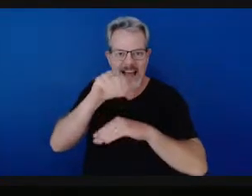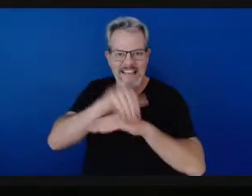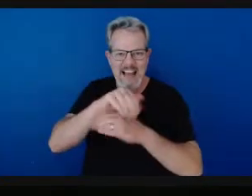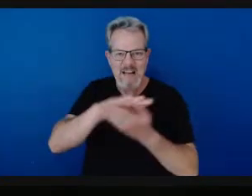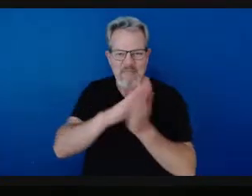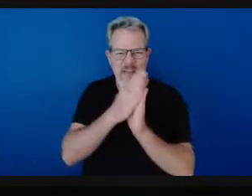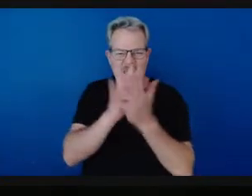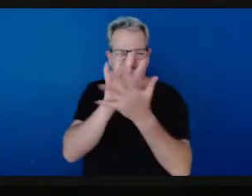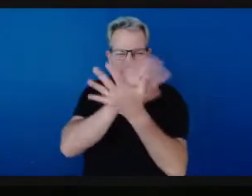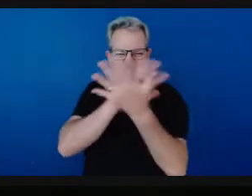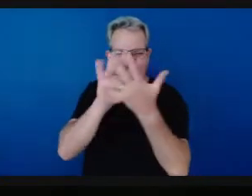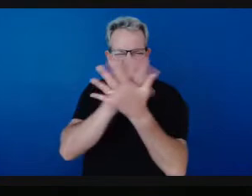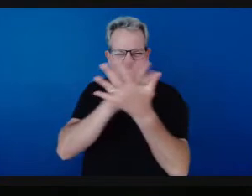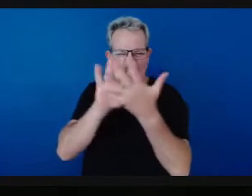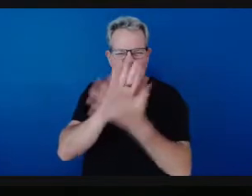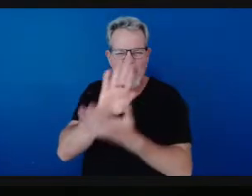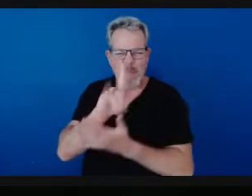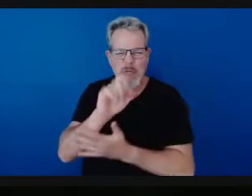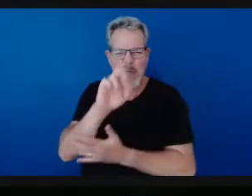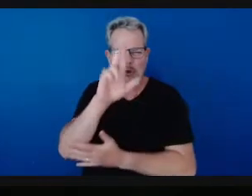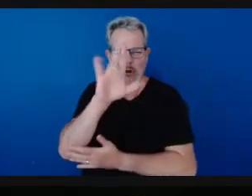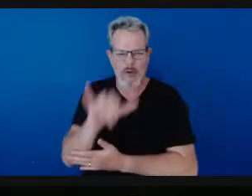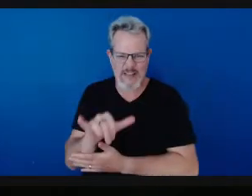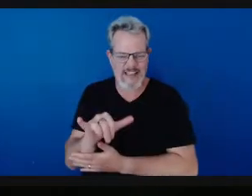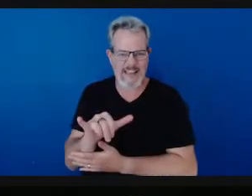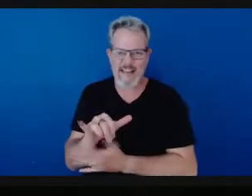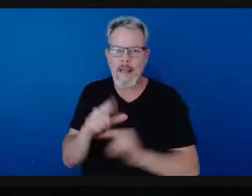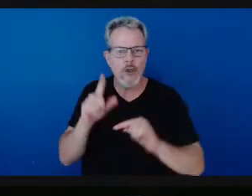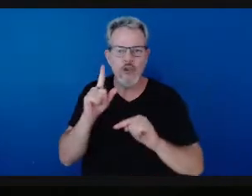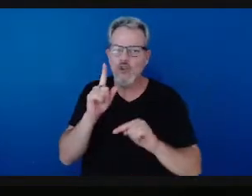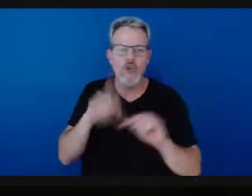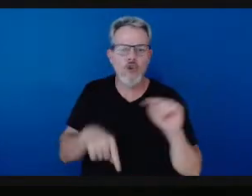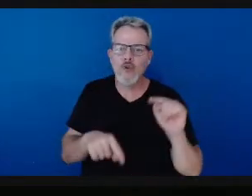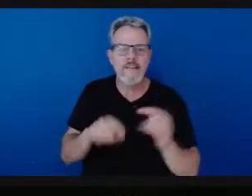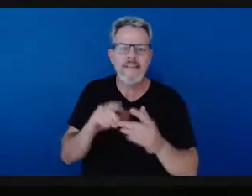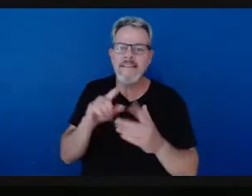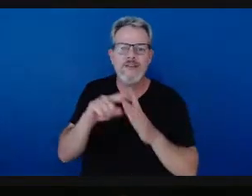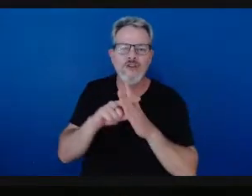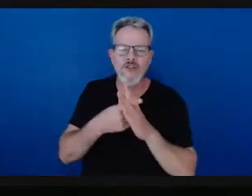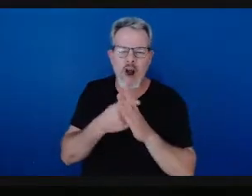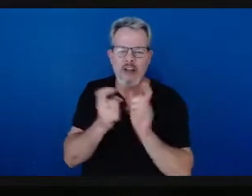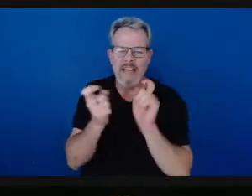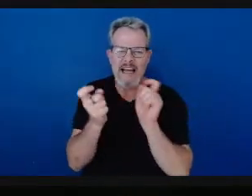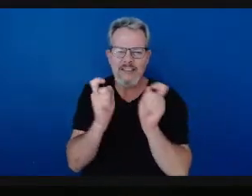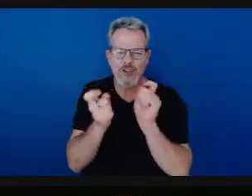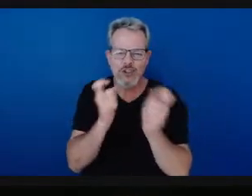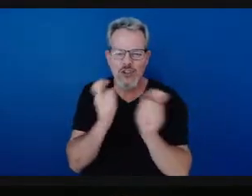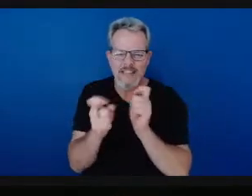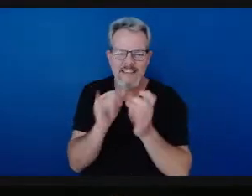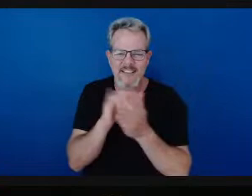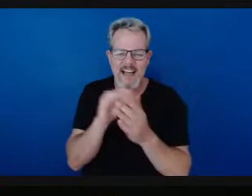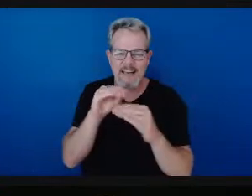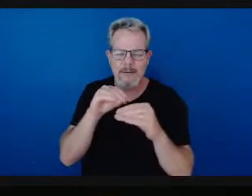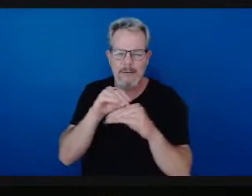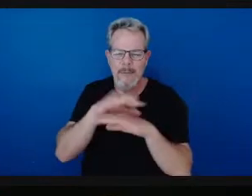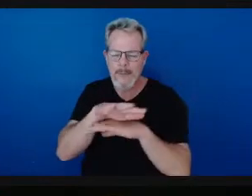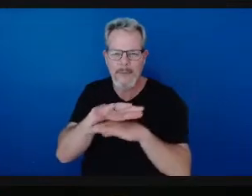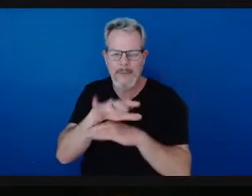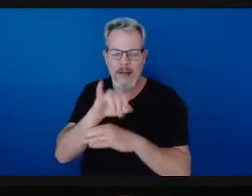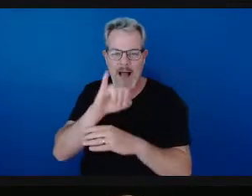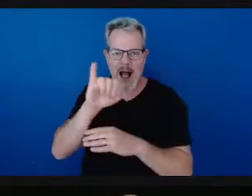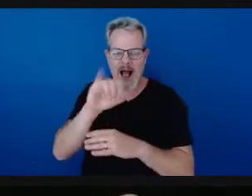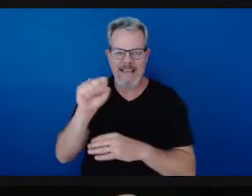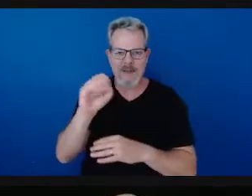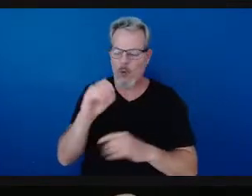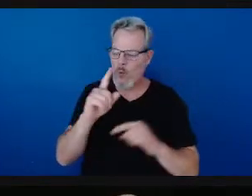blurred mess of orange. Like it could not even begin to adjust to the exposure, the ISO, whatever it is, it couldn't even